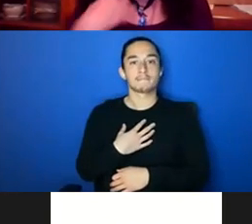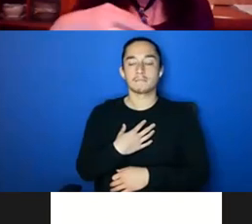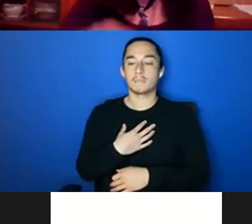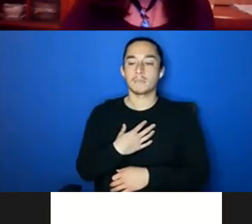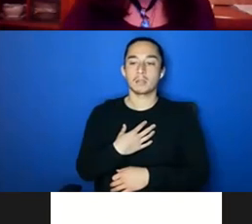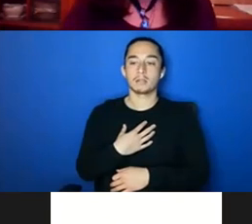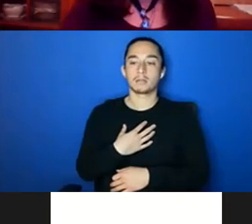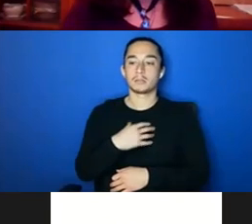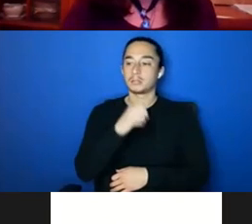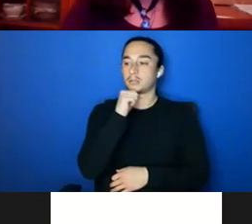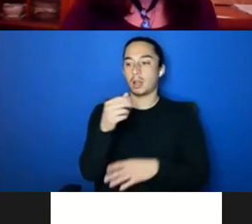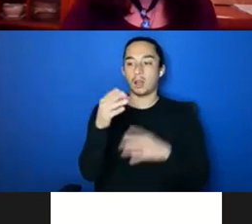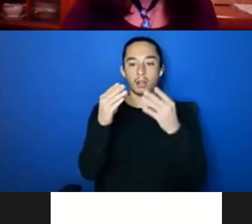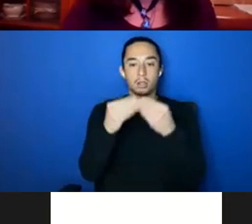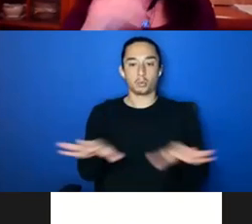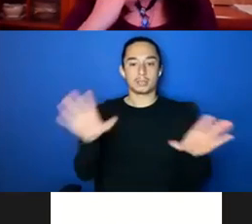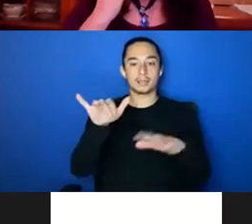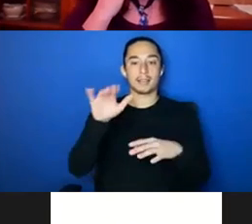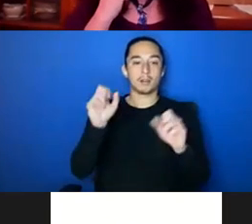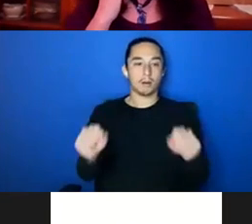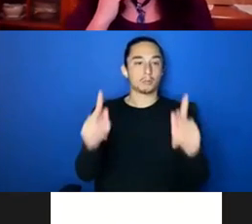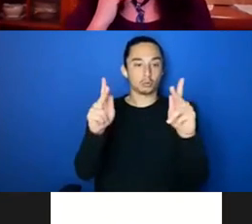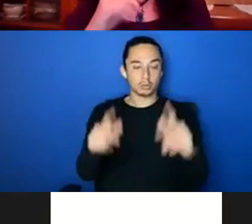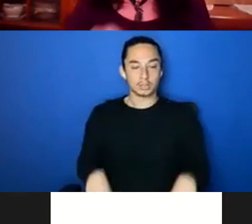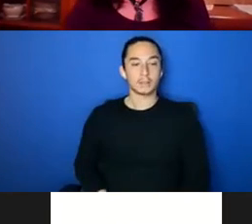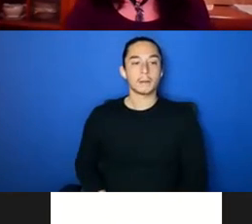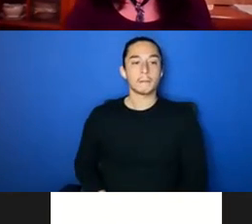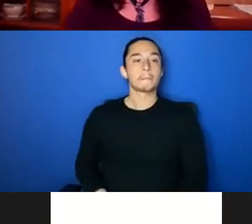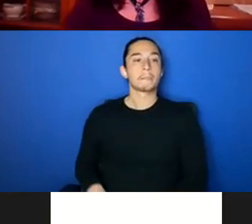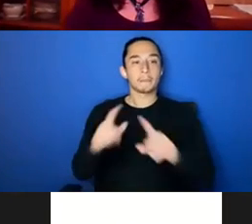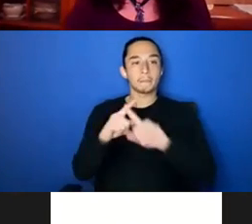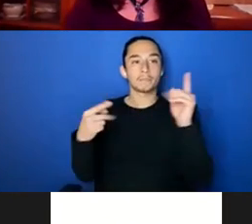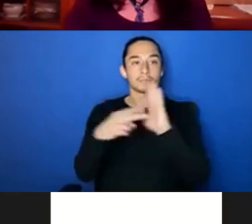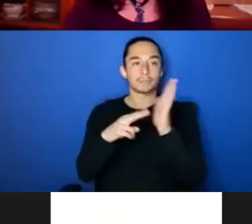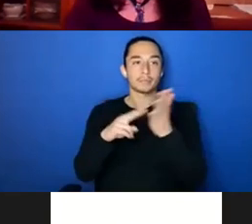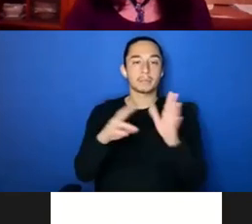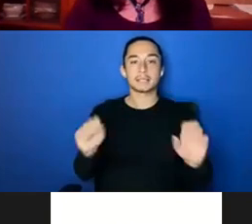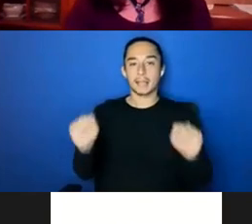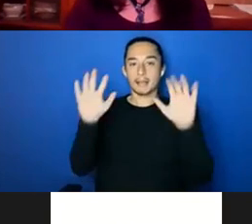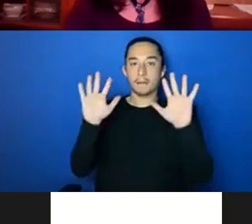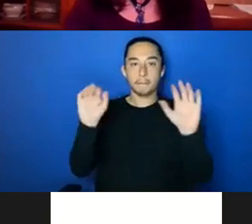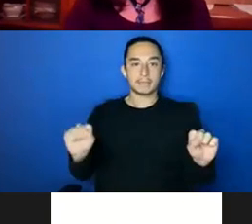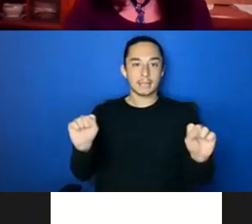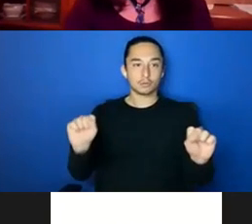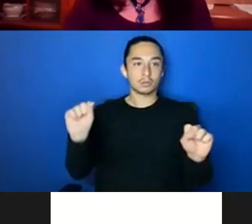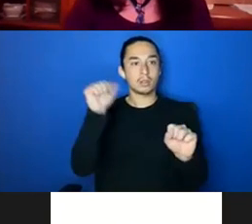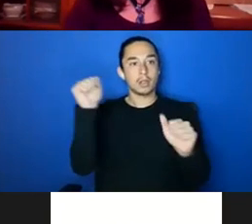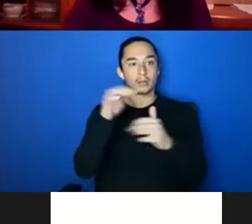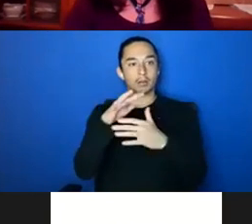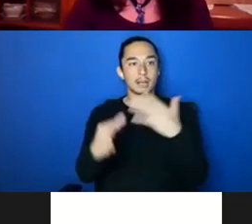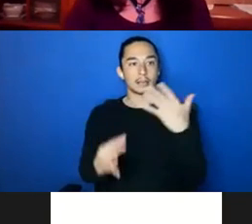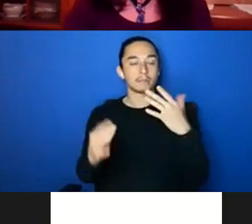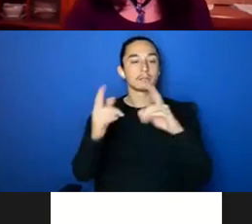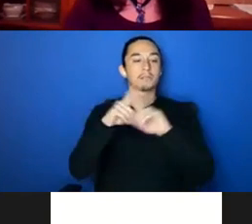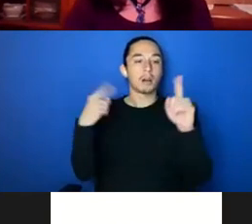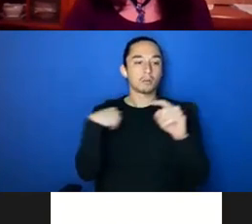are not losing that opportunity. Having said that, that means that they do give up on potential other electives, but